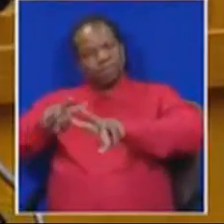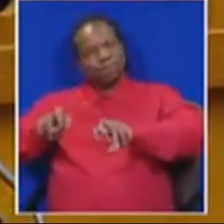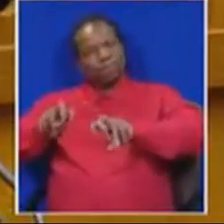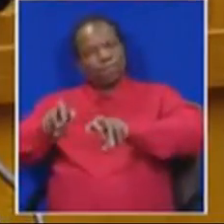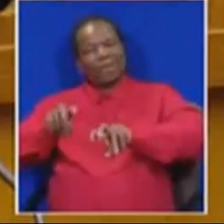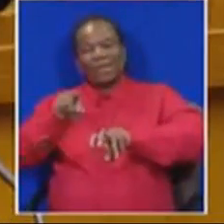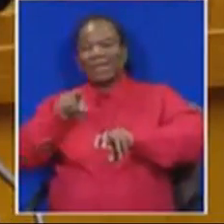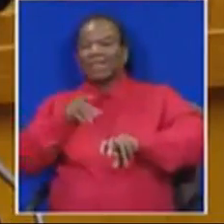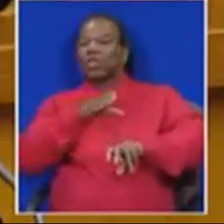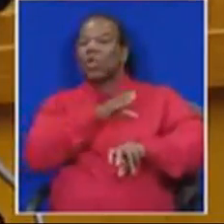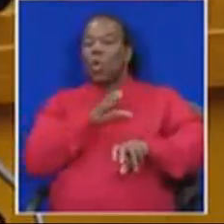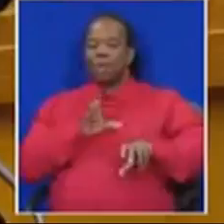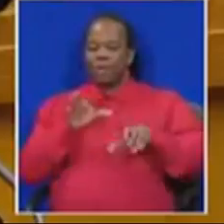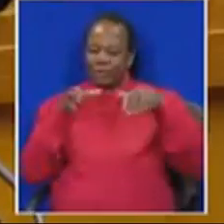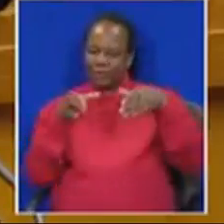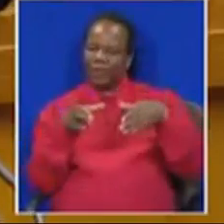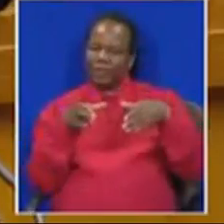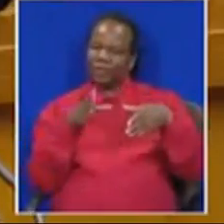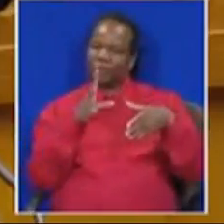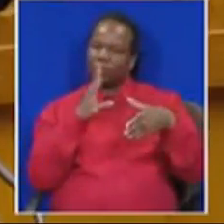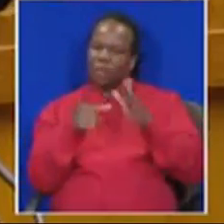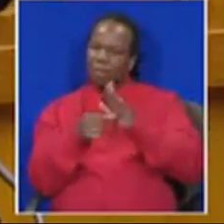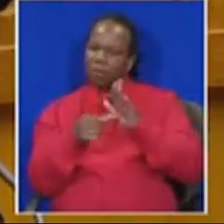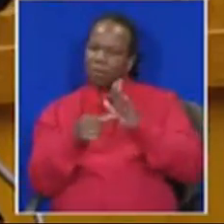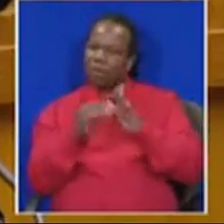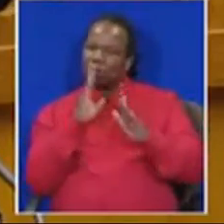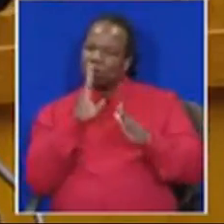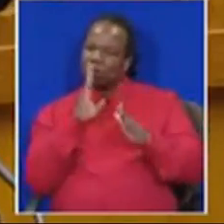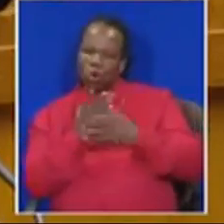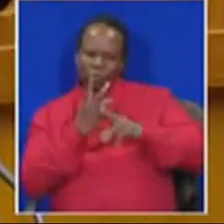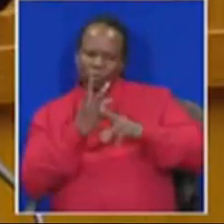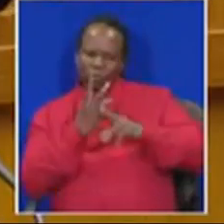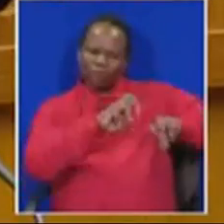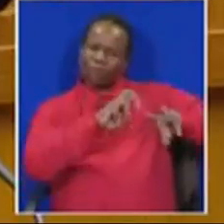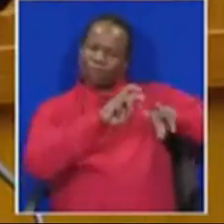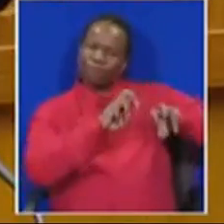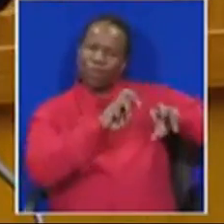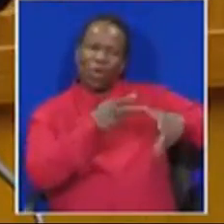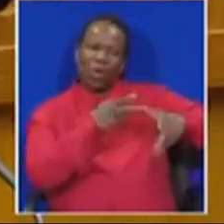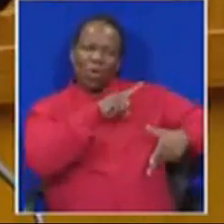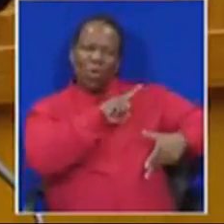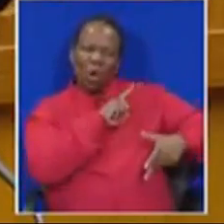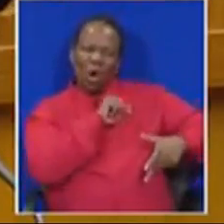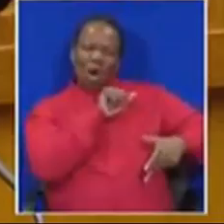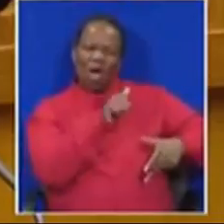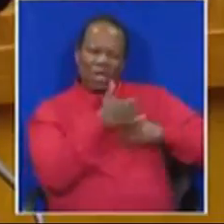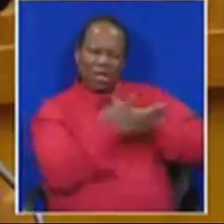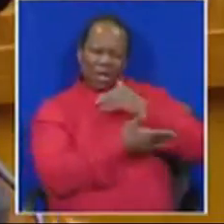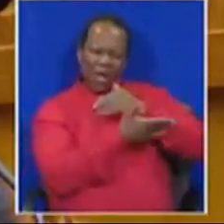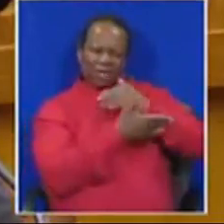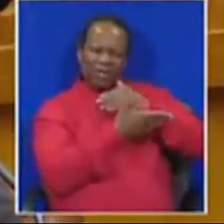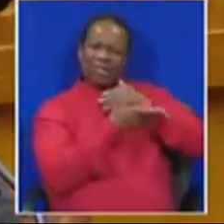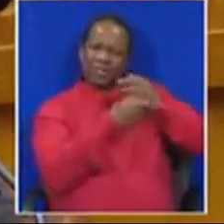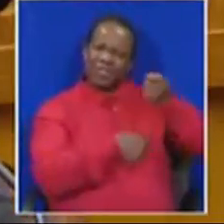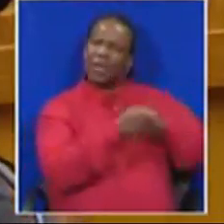to ensuring that the extent and nature of state capture is established, that confidence in